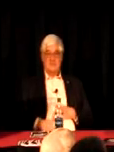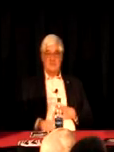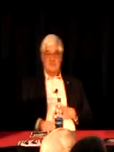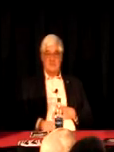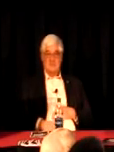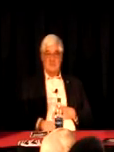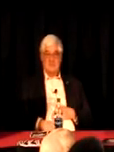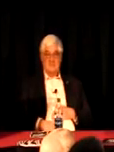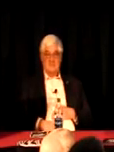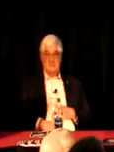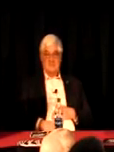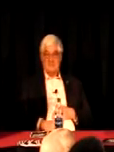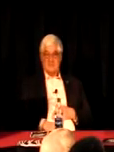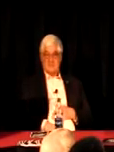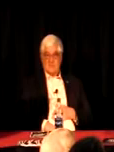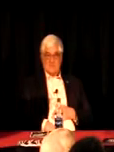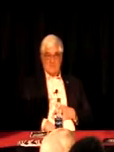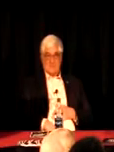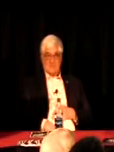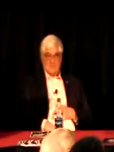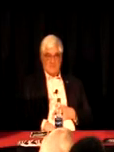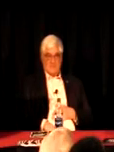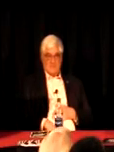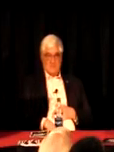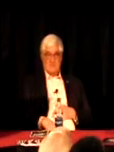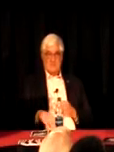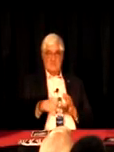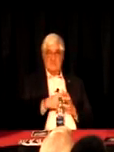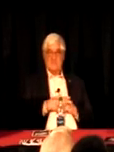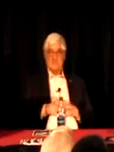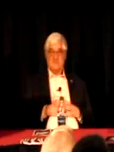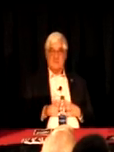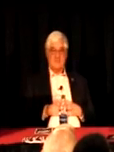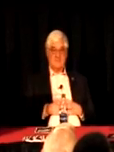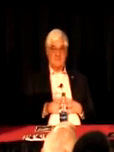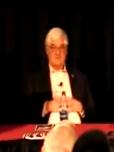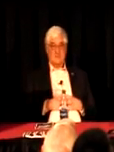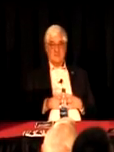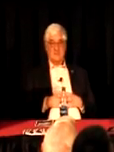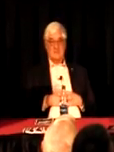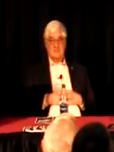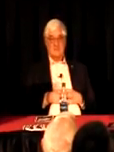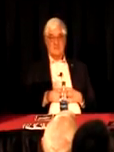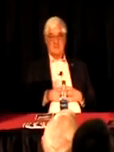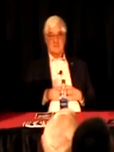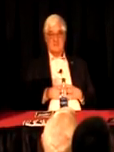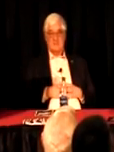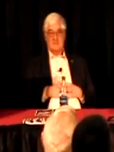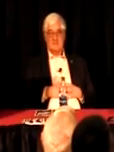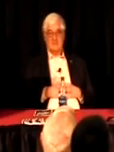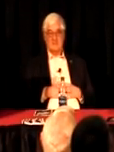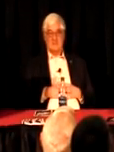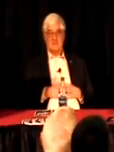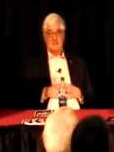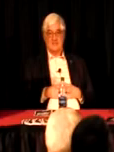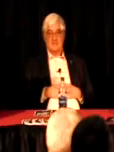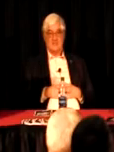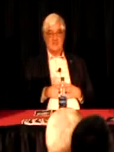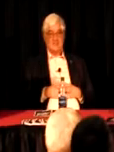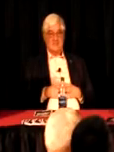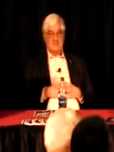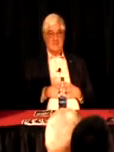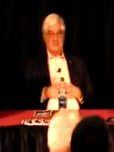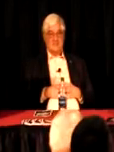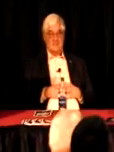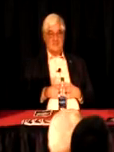can collect your questions, so the audience that sees the taping of this is able to hear what it